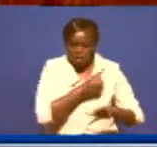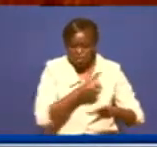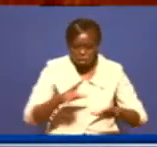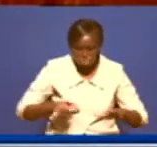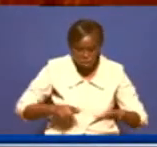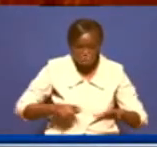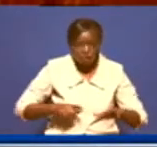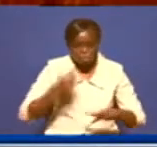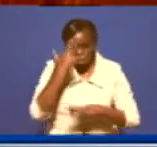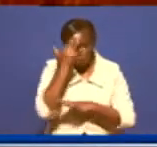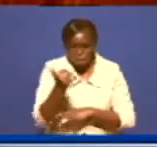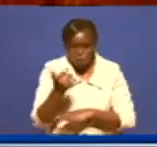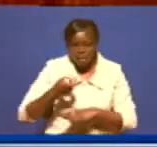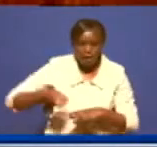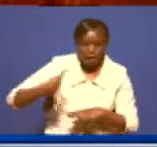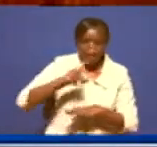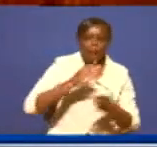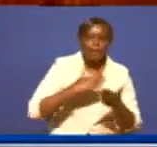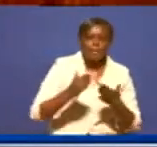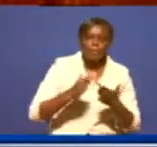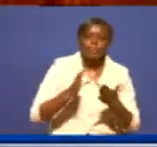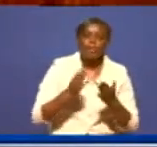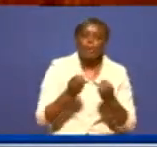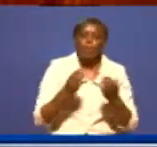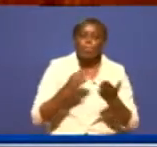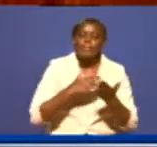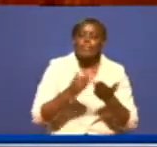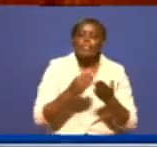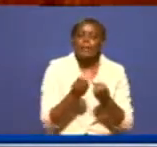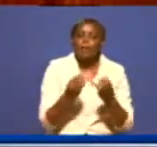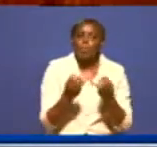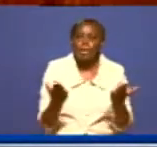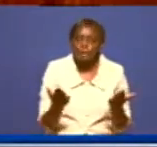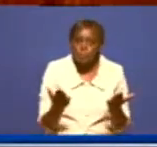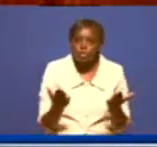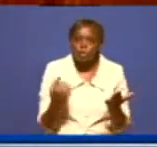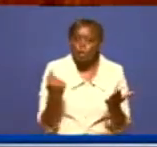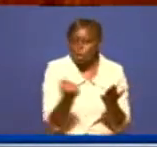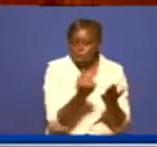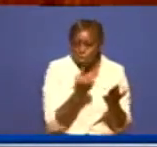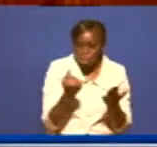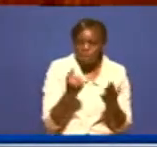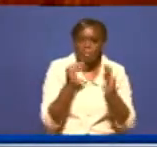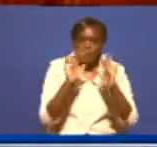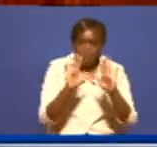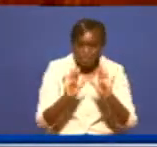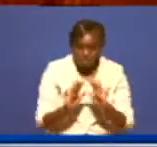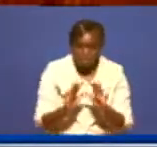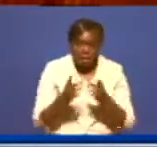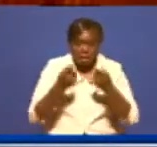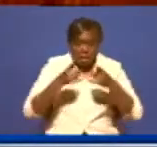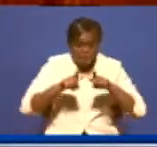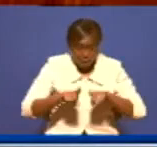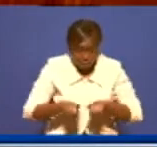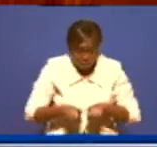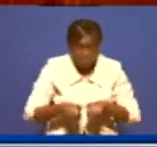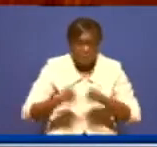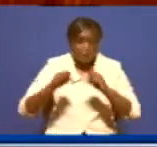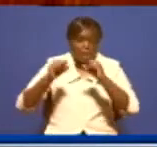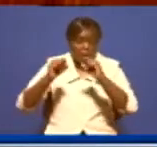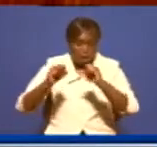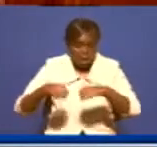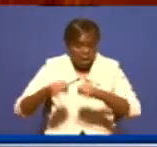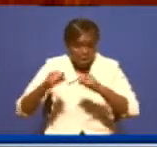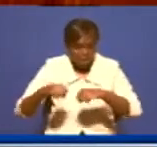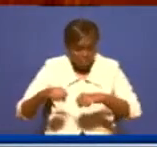rent and the amount of the new rent. That will only be necessary if the covenant period or the